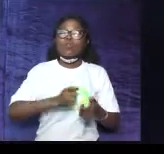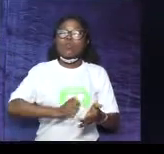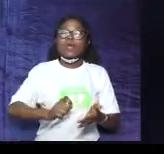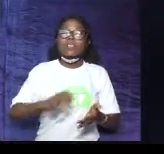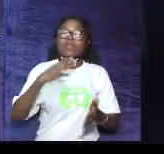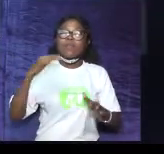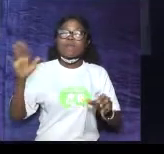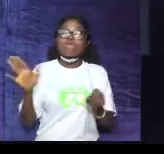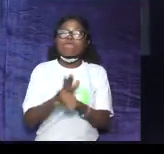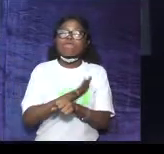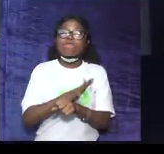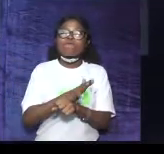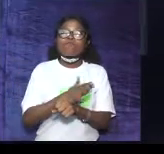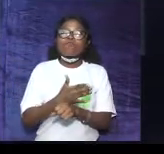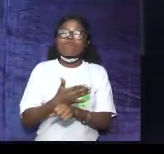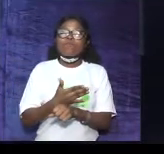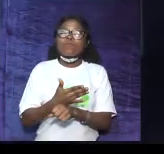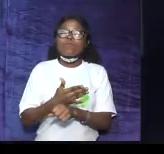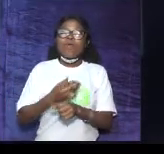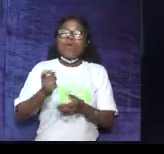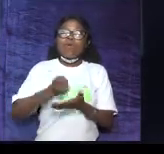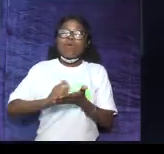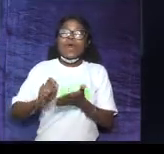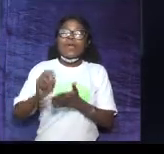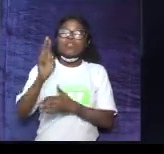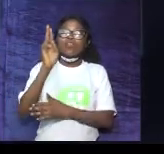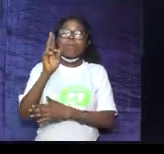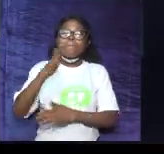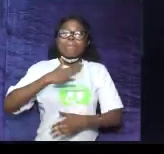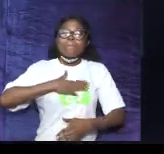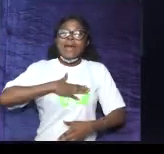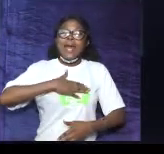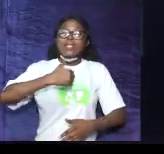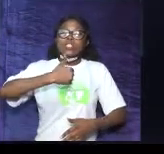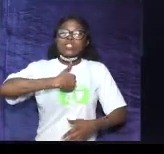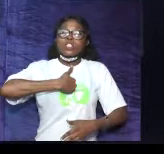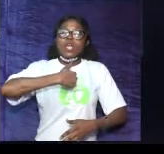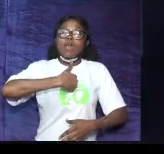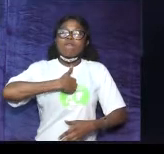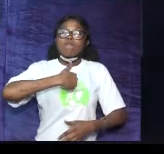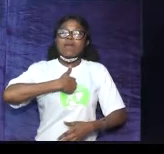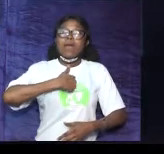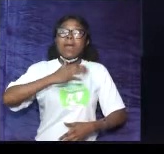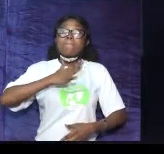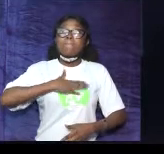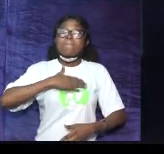a full composition on the topic myself.